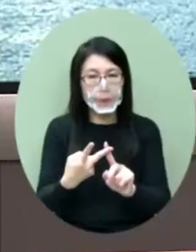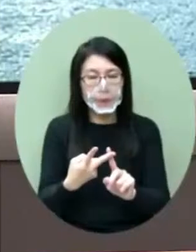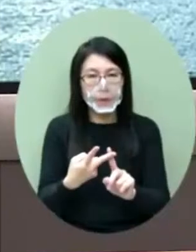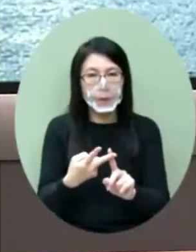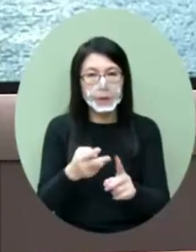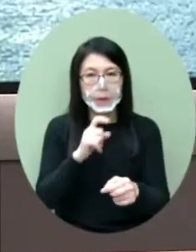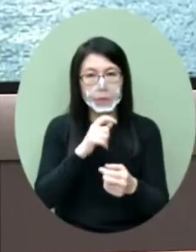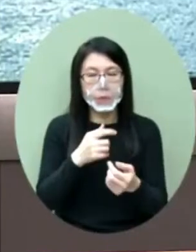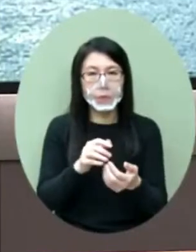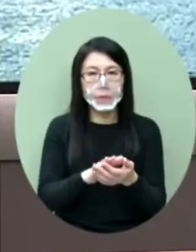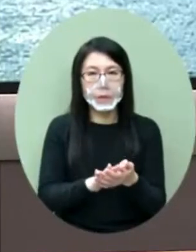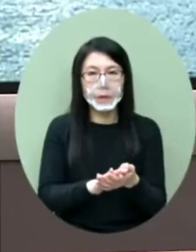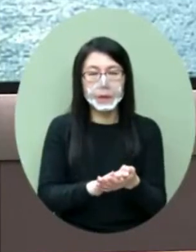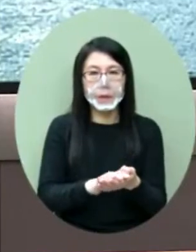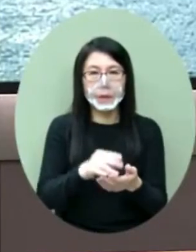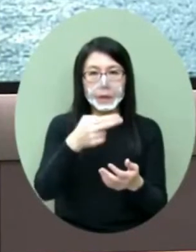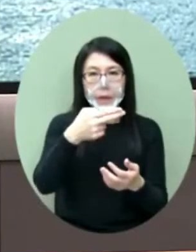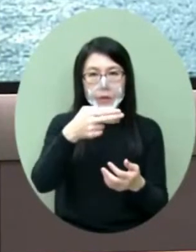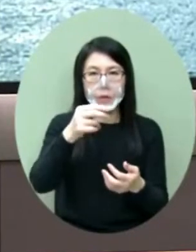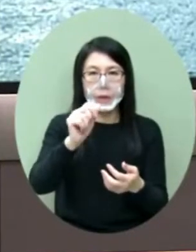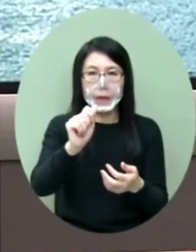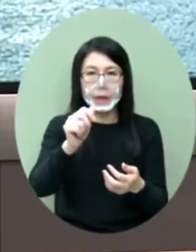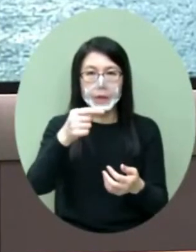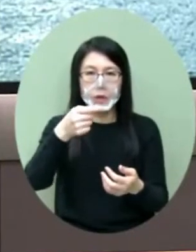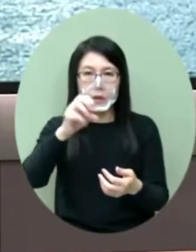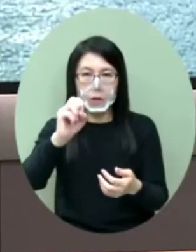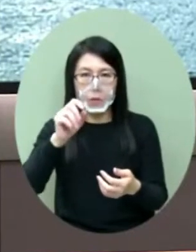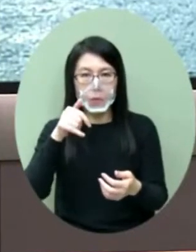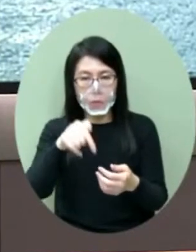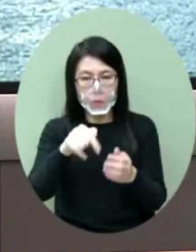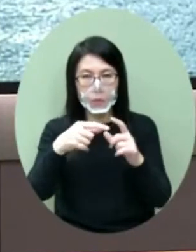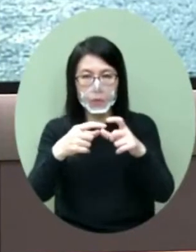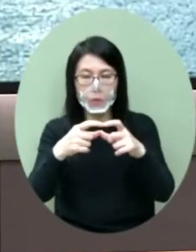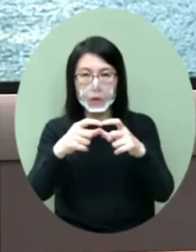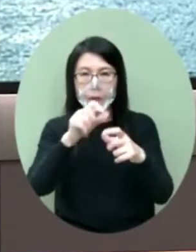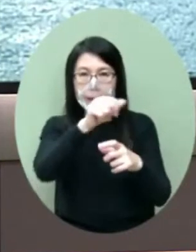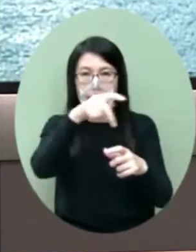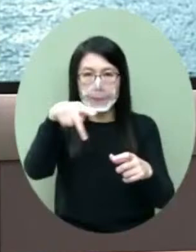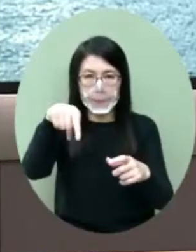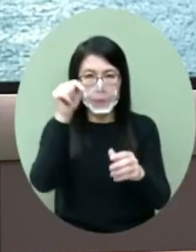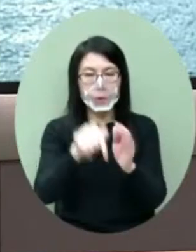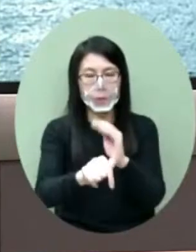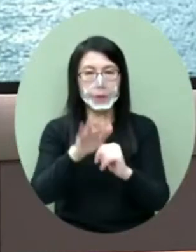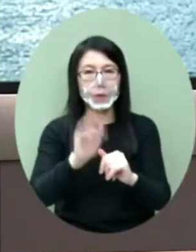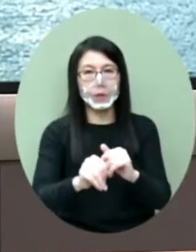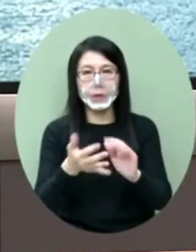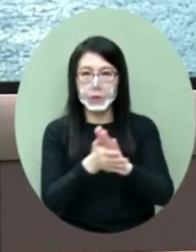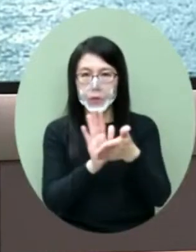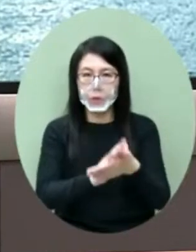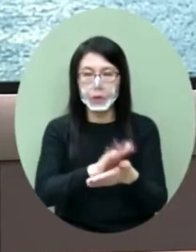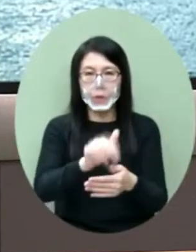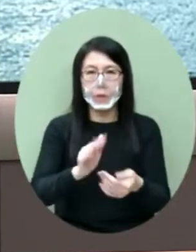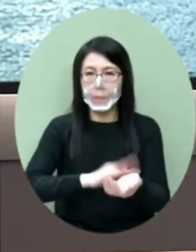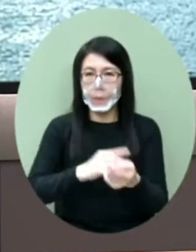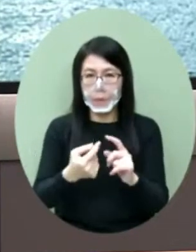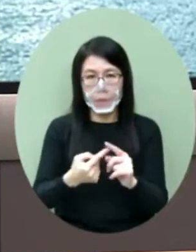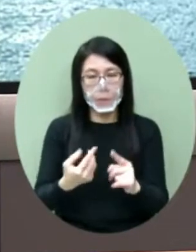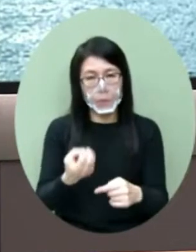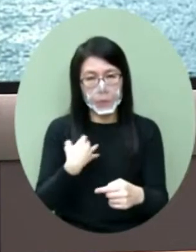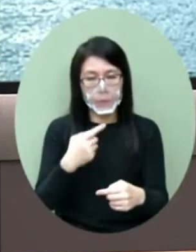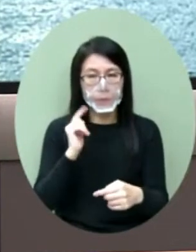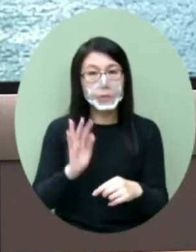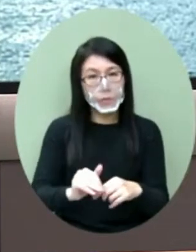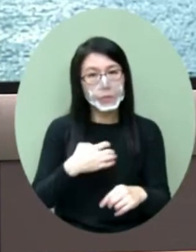from telephone appointments, we also have an app, HA Go. You can make an appointment there.